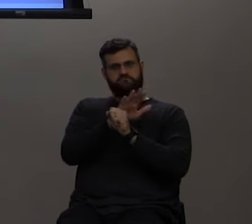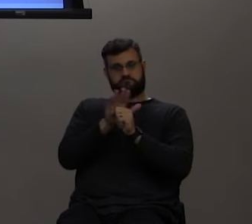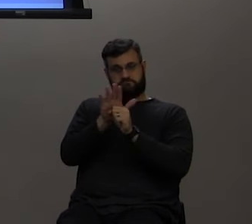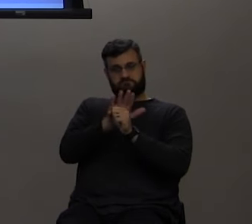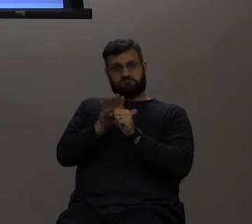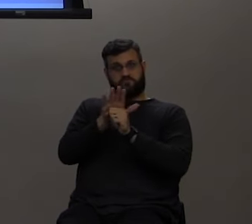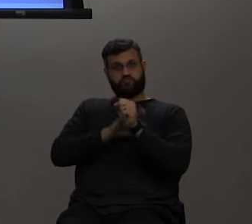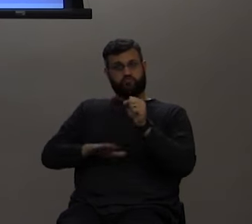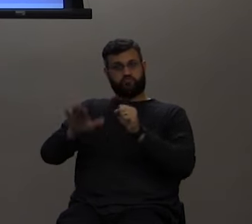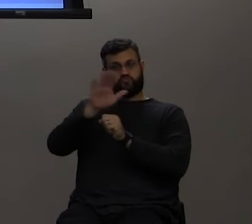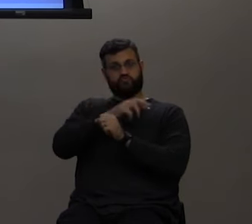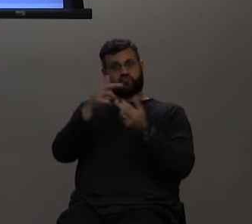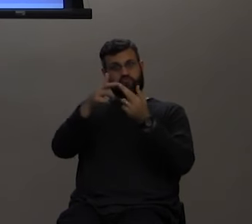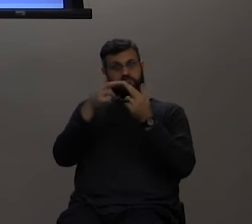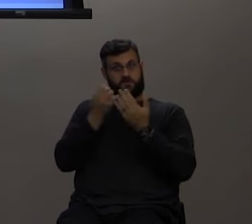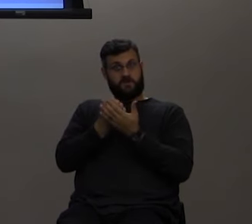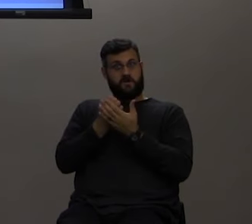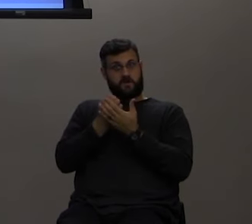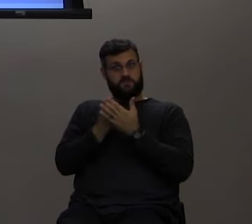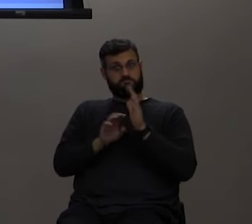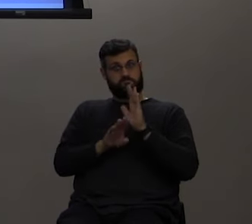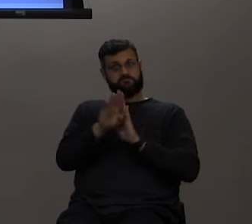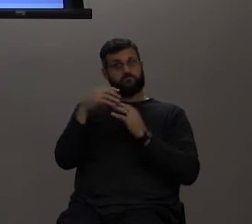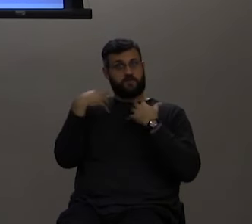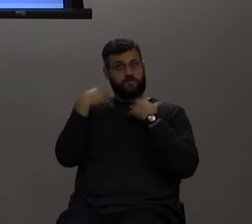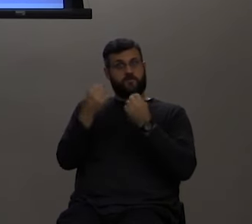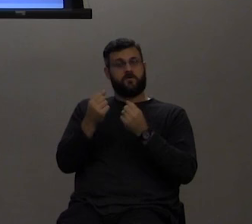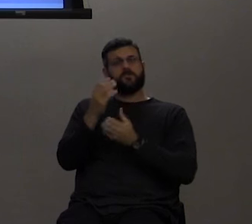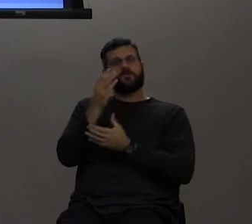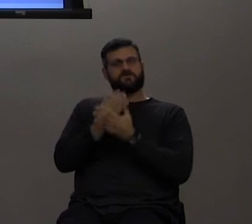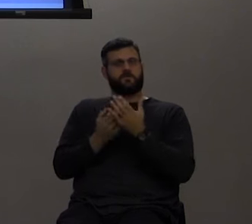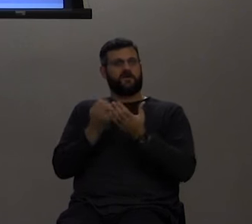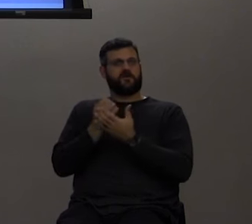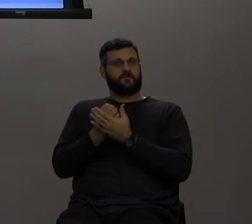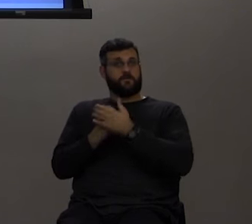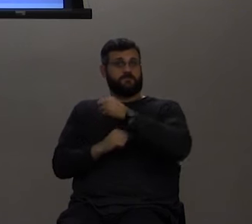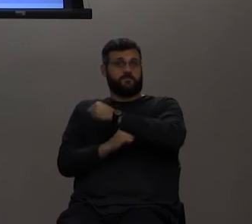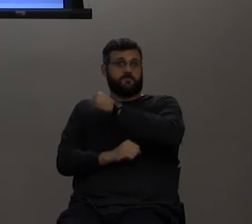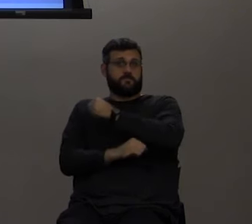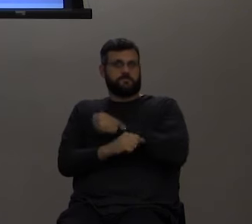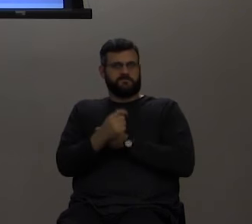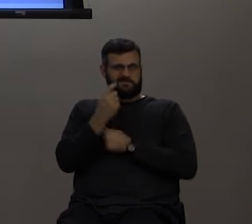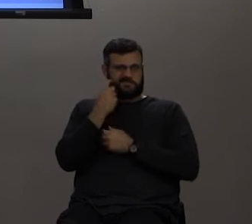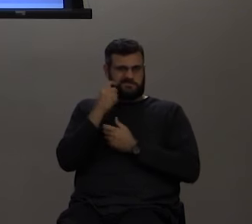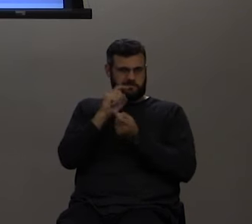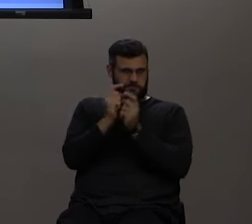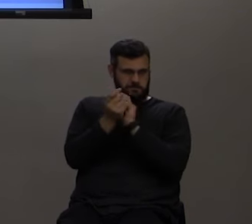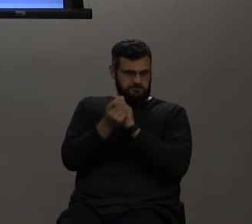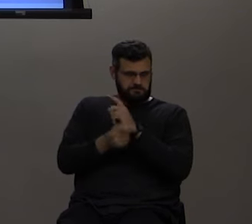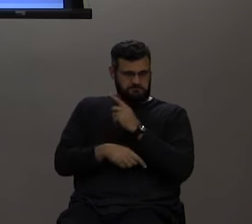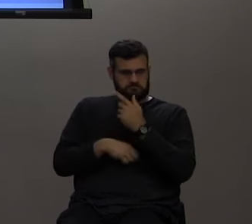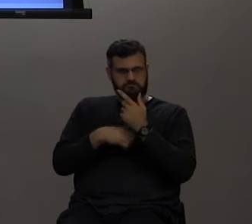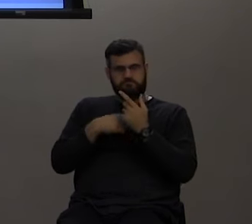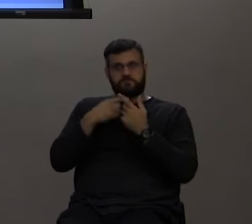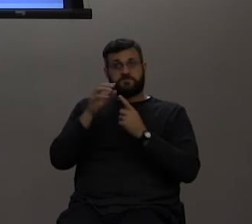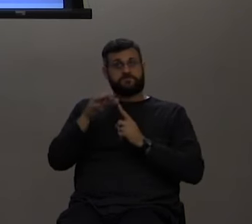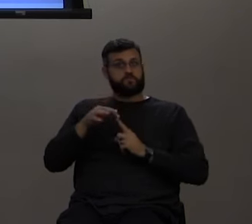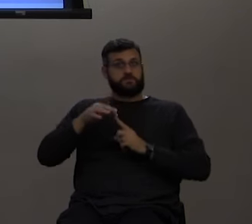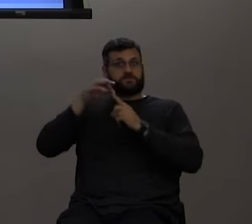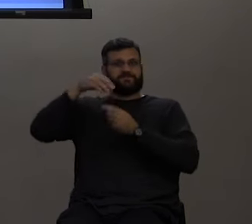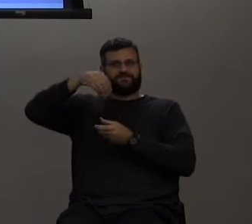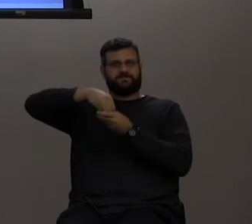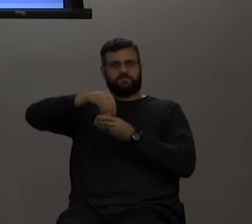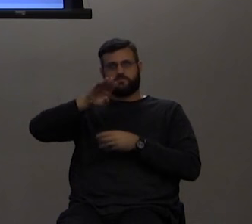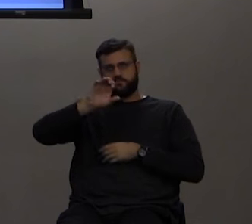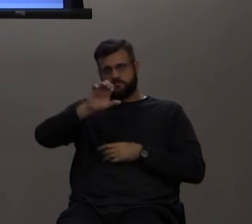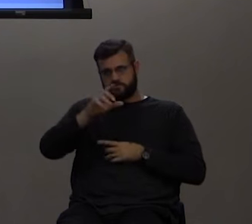from the recession, but that there are certain economic fundamentals that have changed. There has been, particularly in Boyle